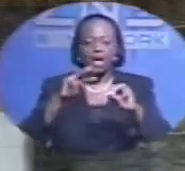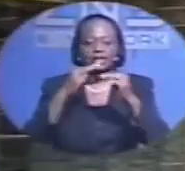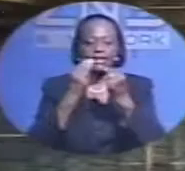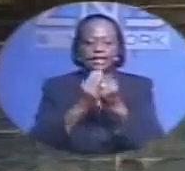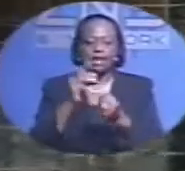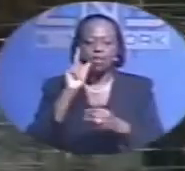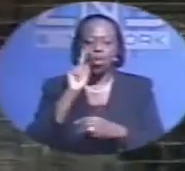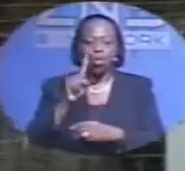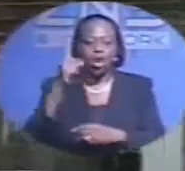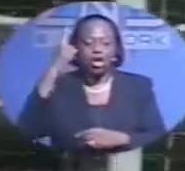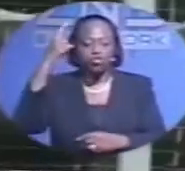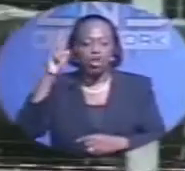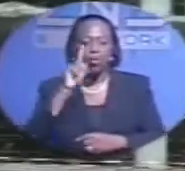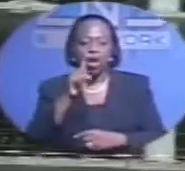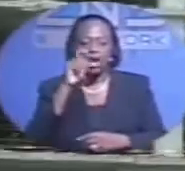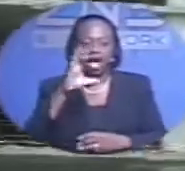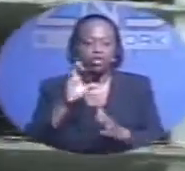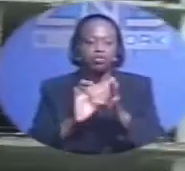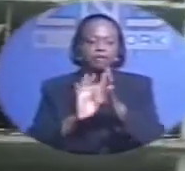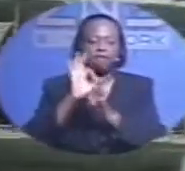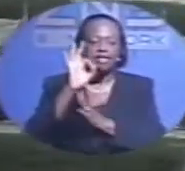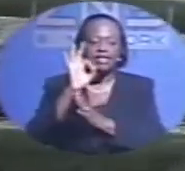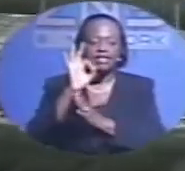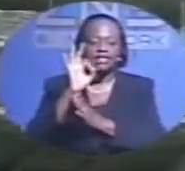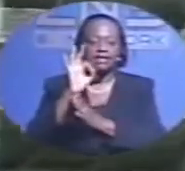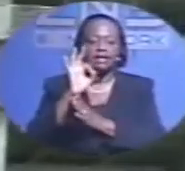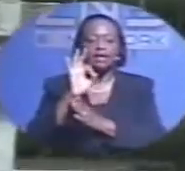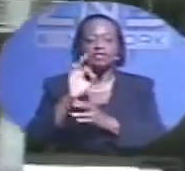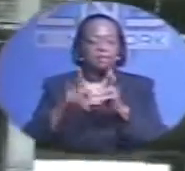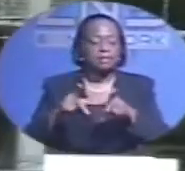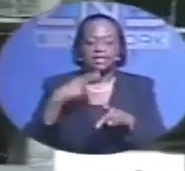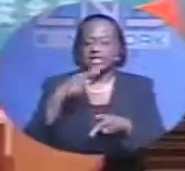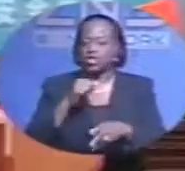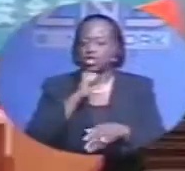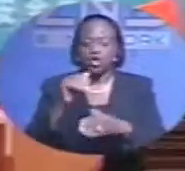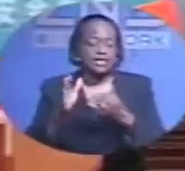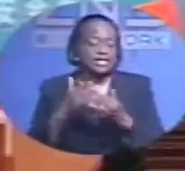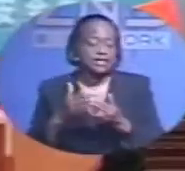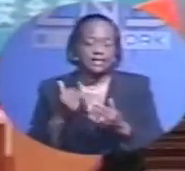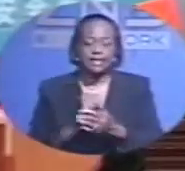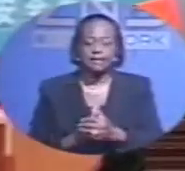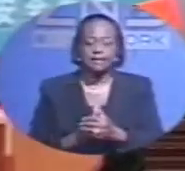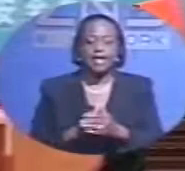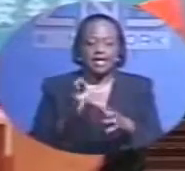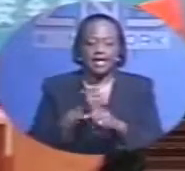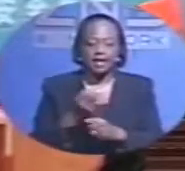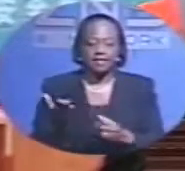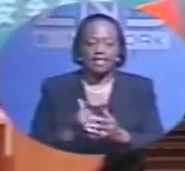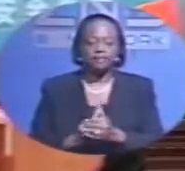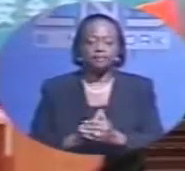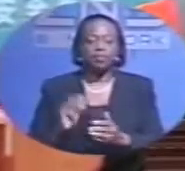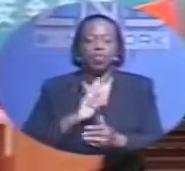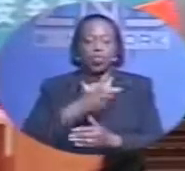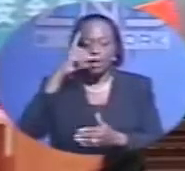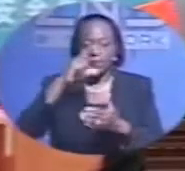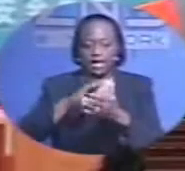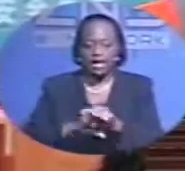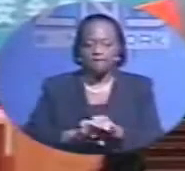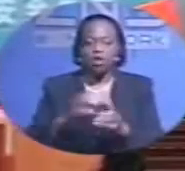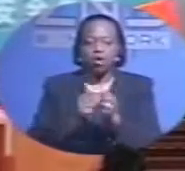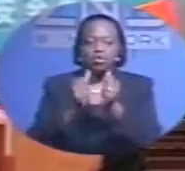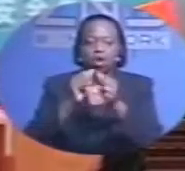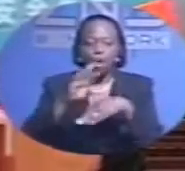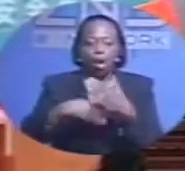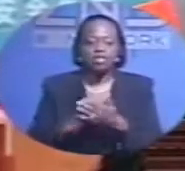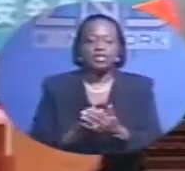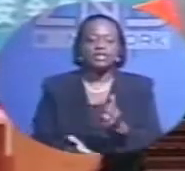now 100 feet, resort officials admit getting to this point wasn't easy. But we believe with all the support we received so